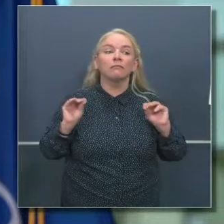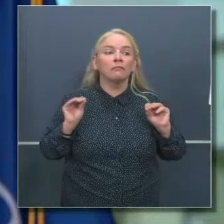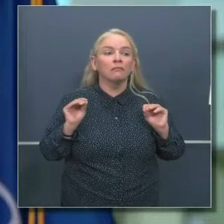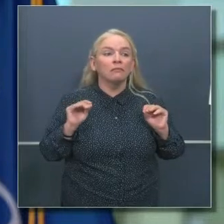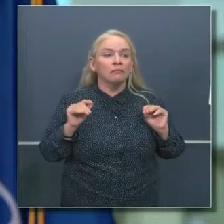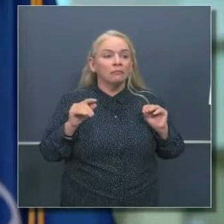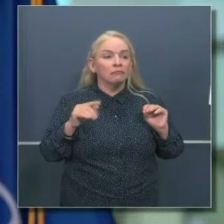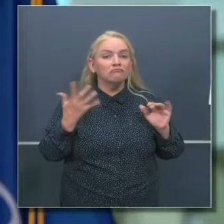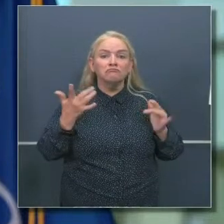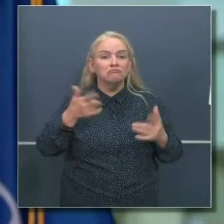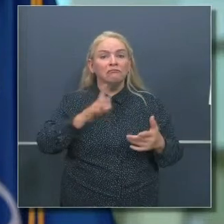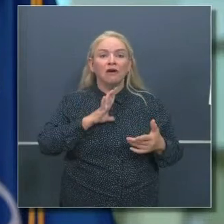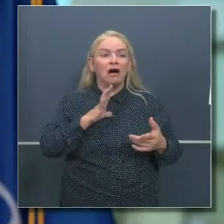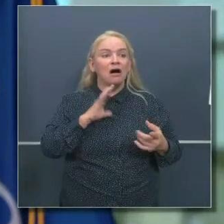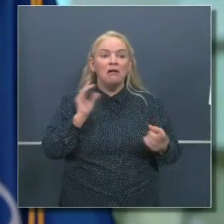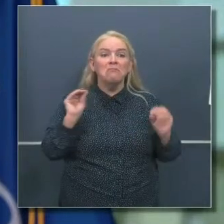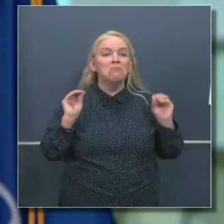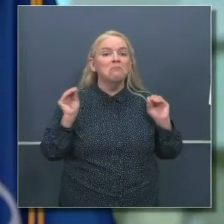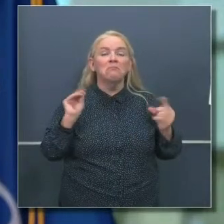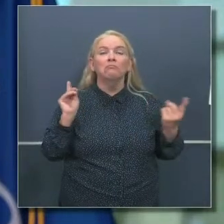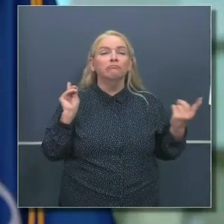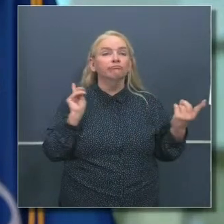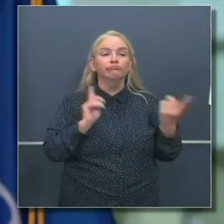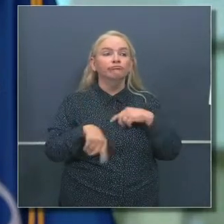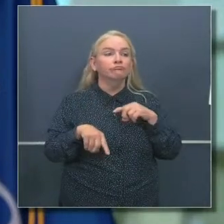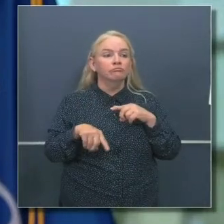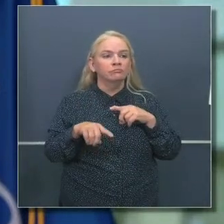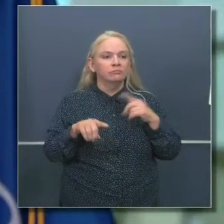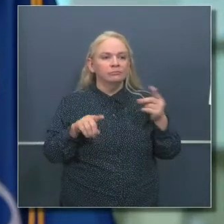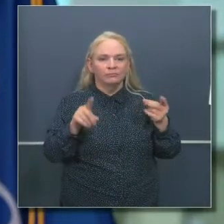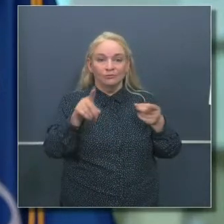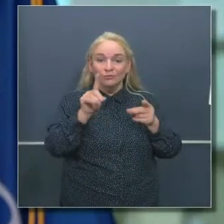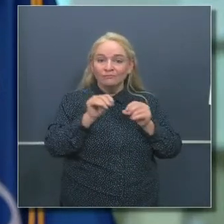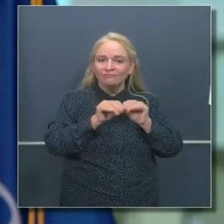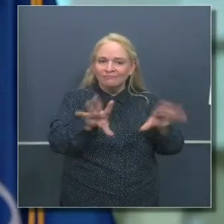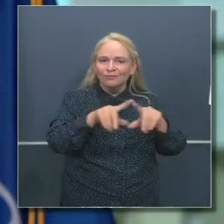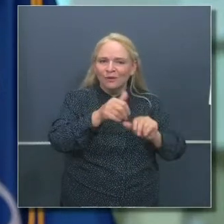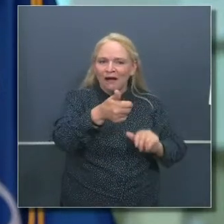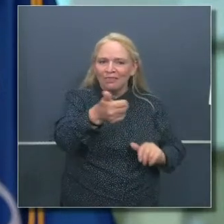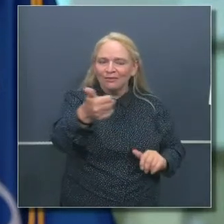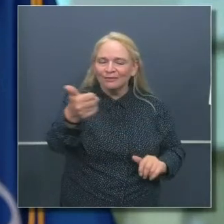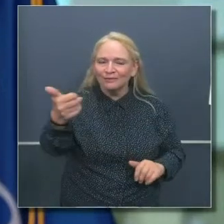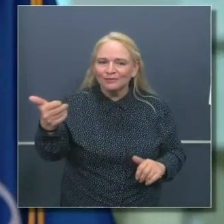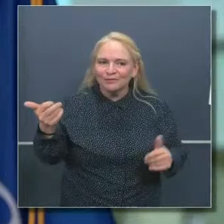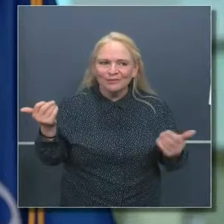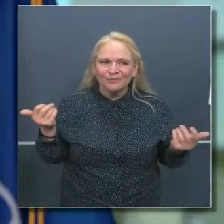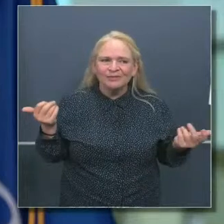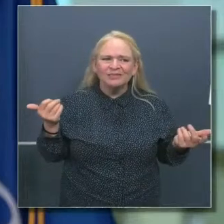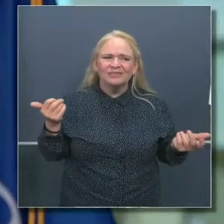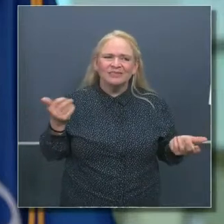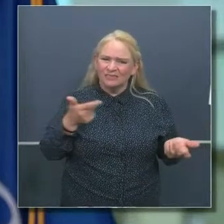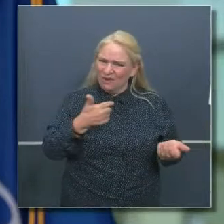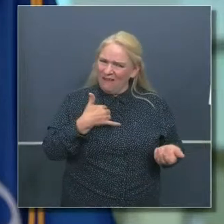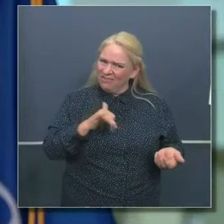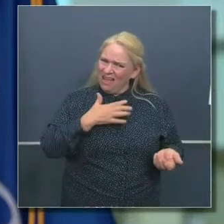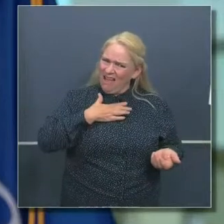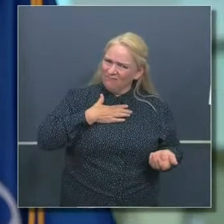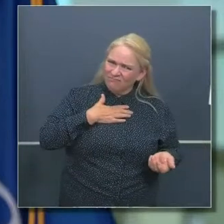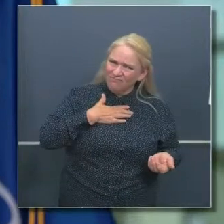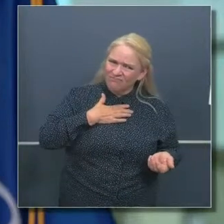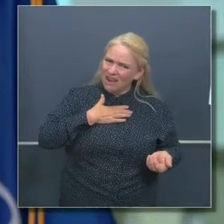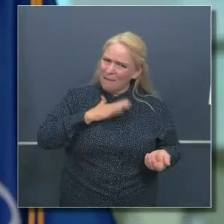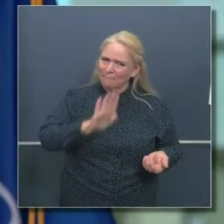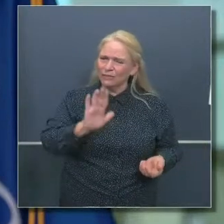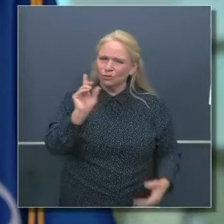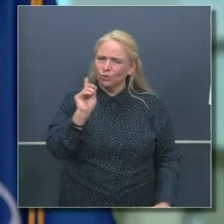didn't experience any ill or you didn't feel any experience of any symptoms of feeling